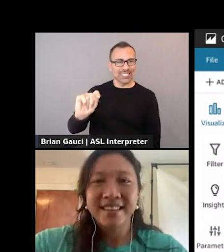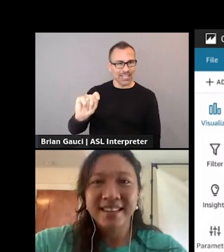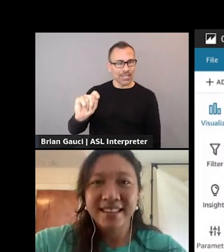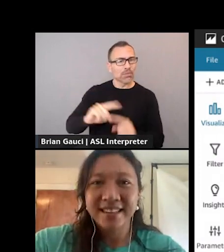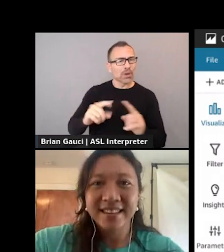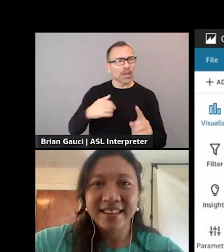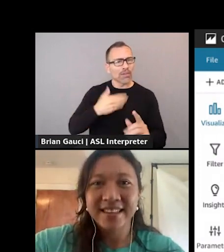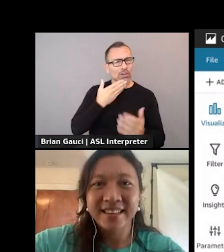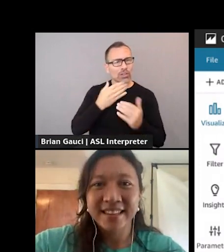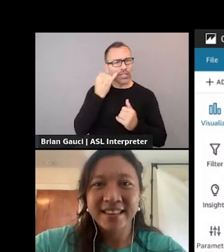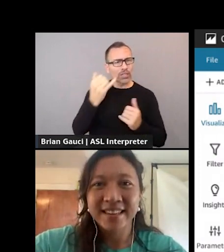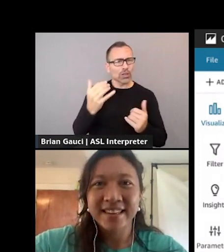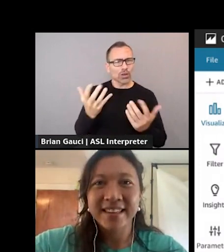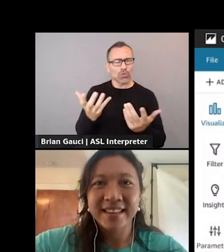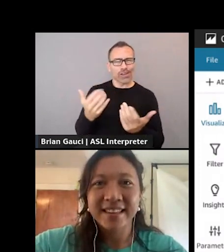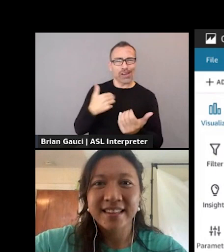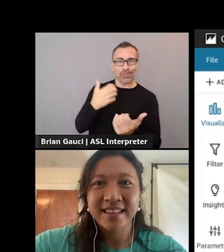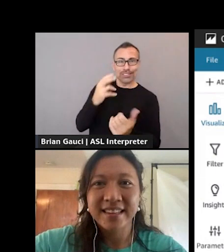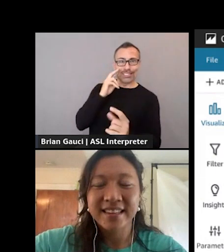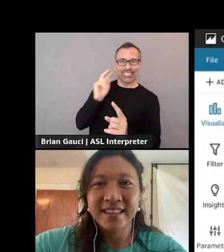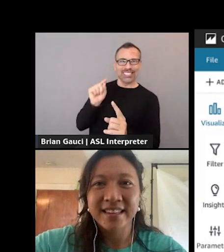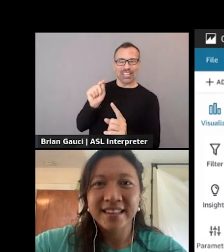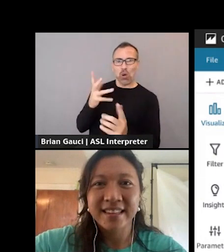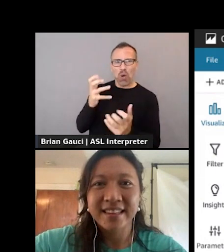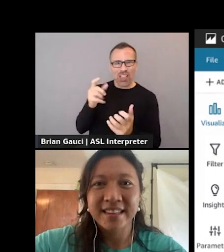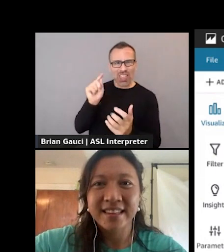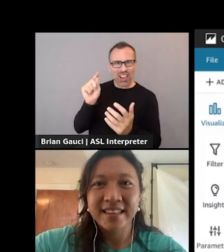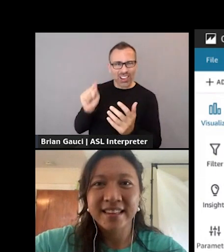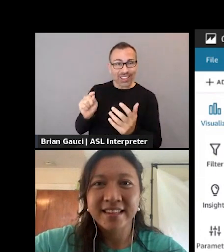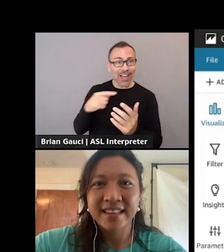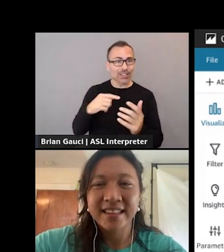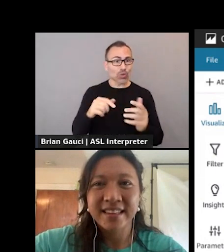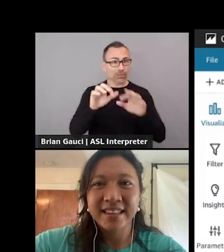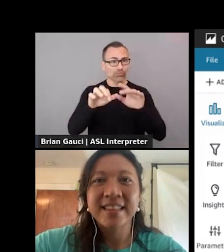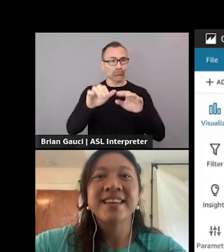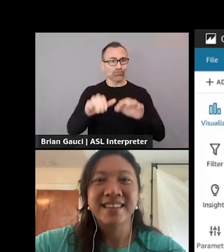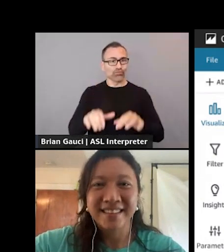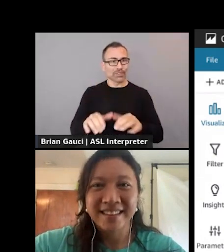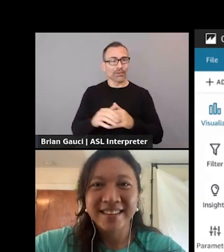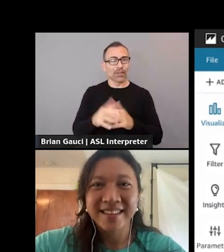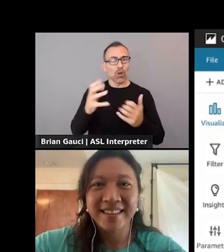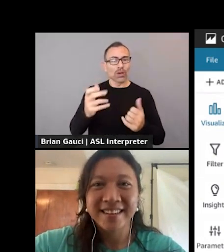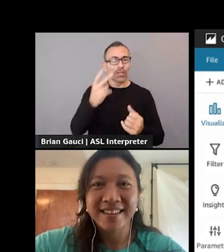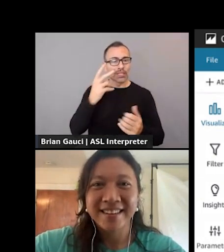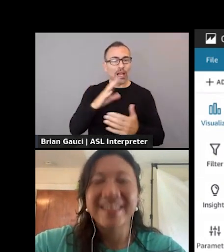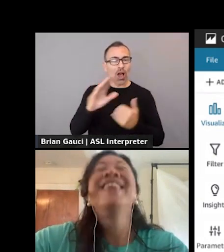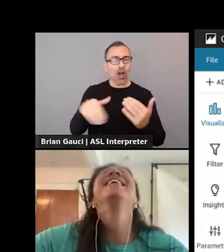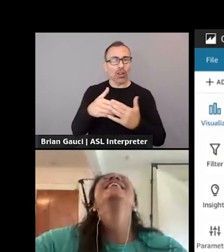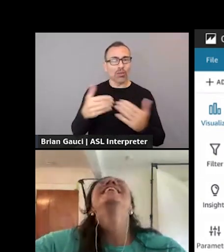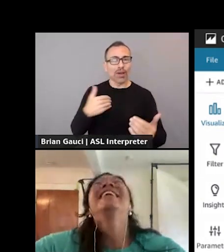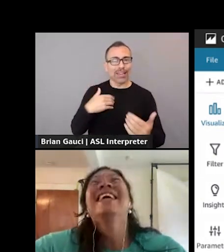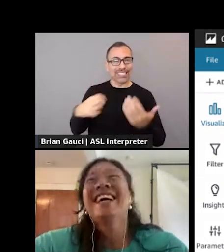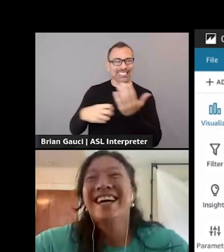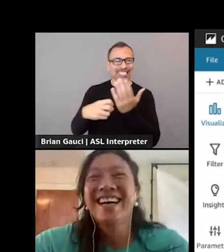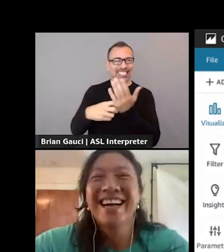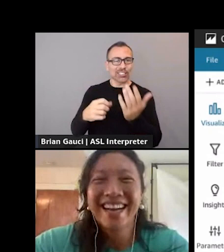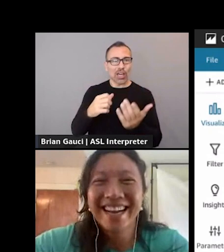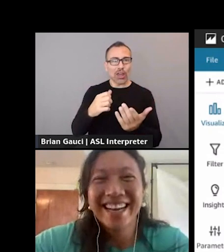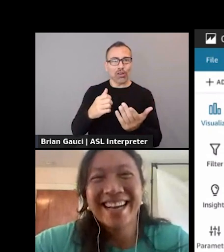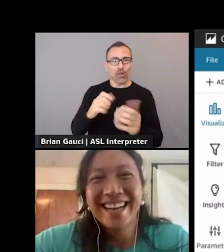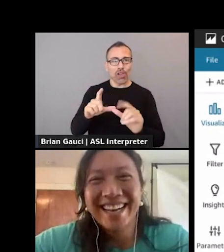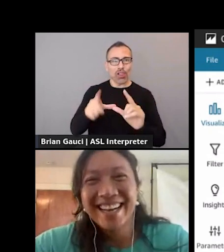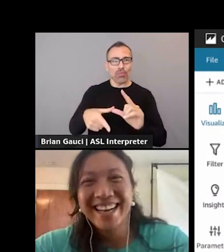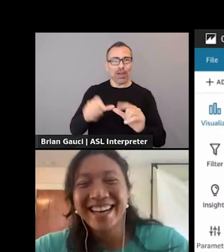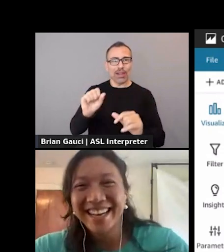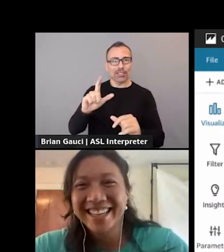tell it what I want to see. I want to see all of my out of SLA tickets, that kind of thing, and I can just type it